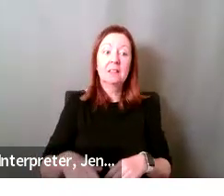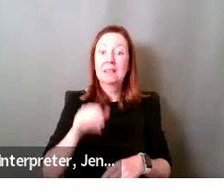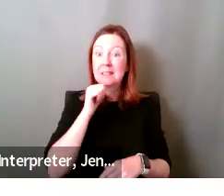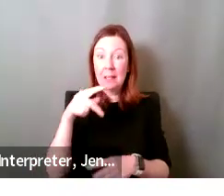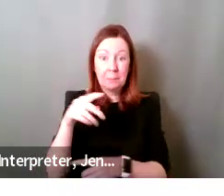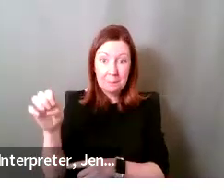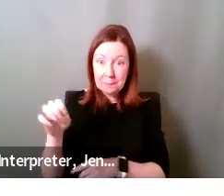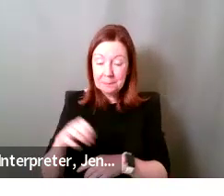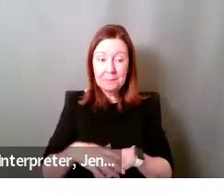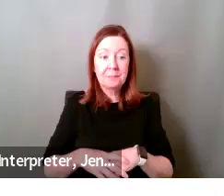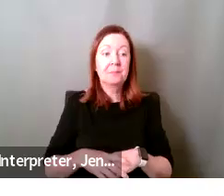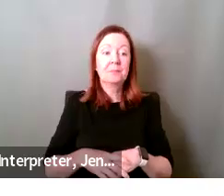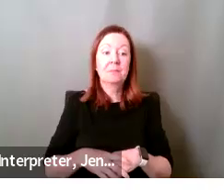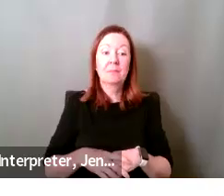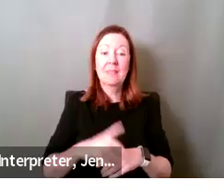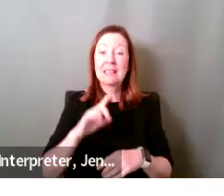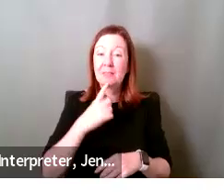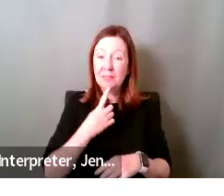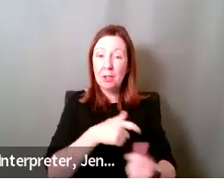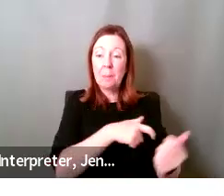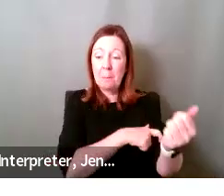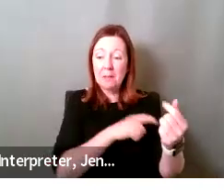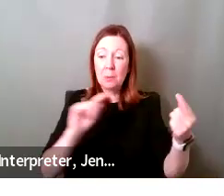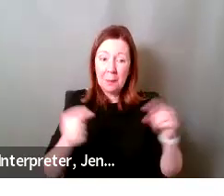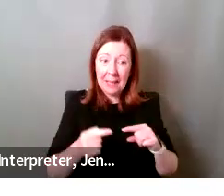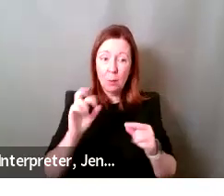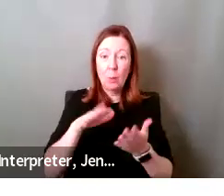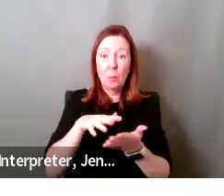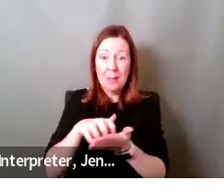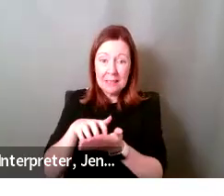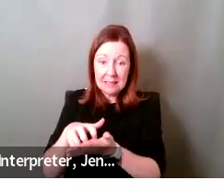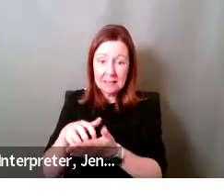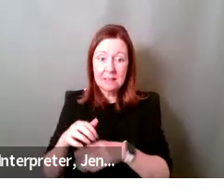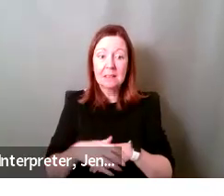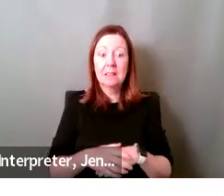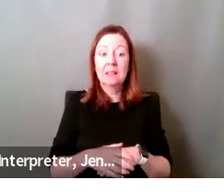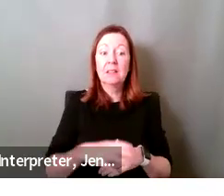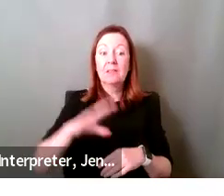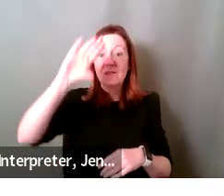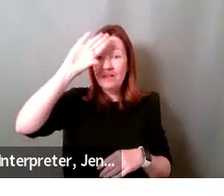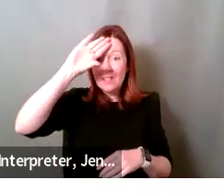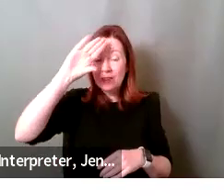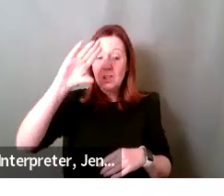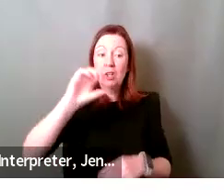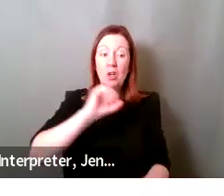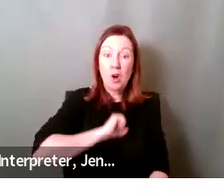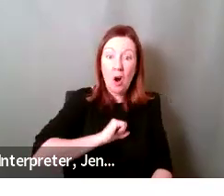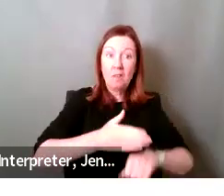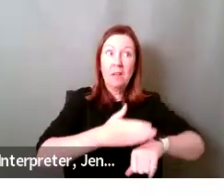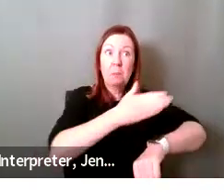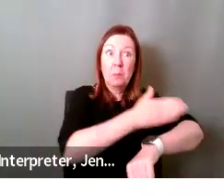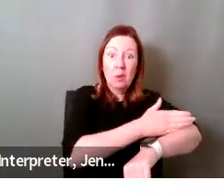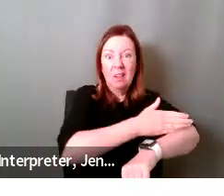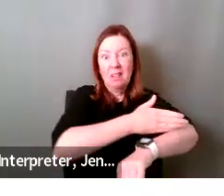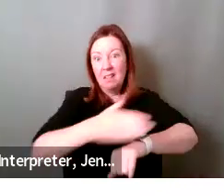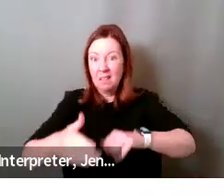not urinating, severe muscle pain or weakness, fever or cough that improves but